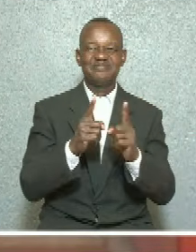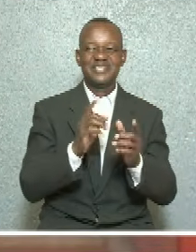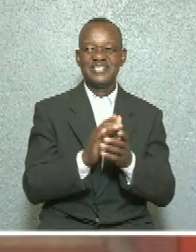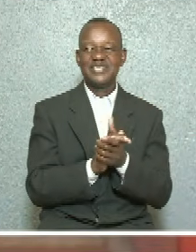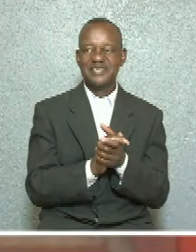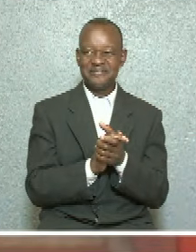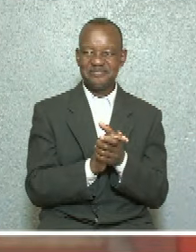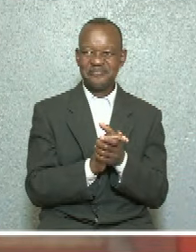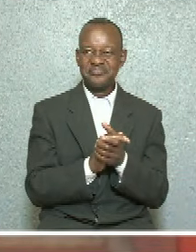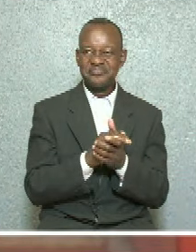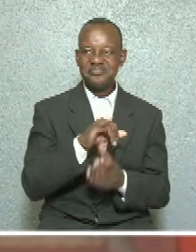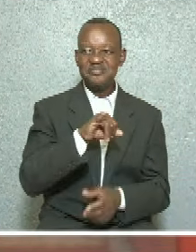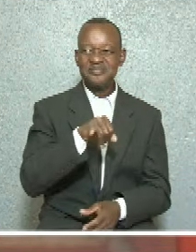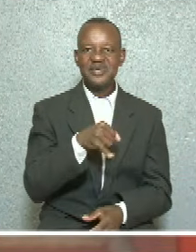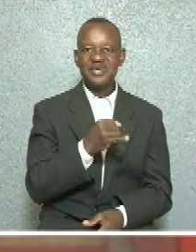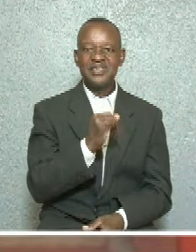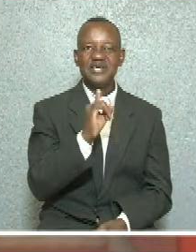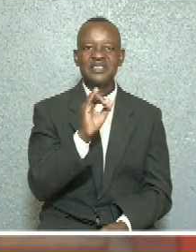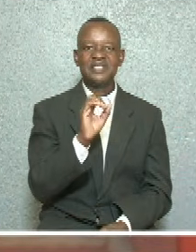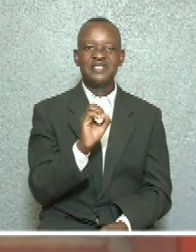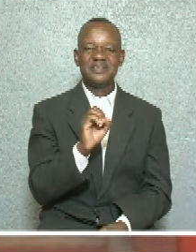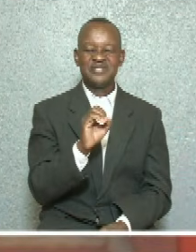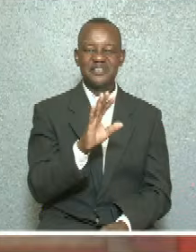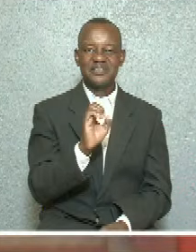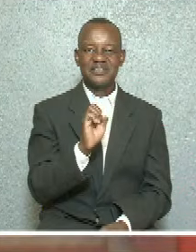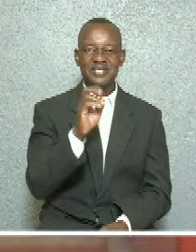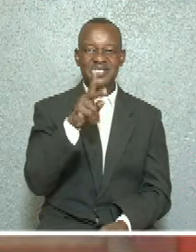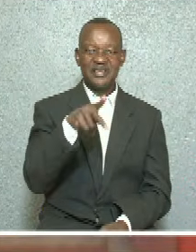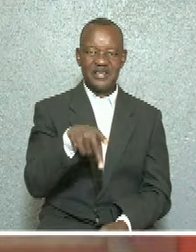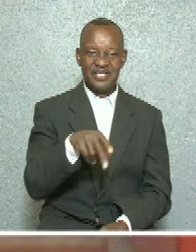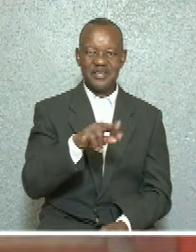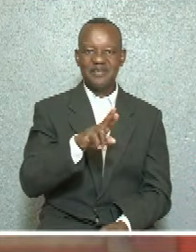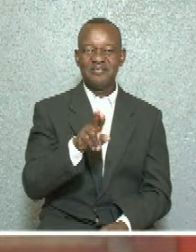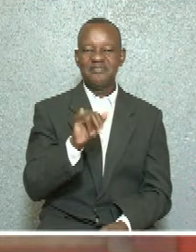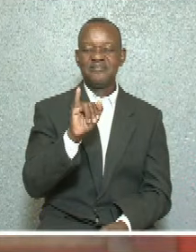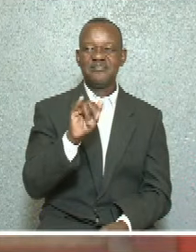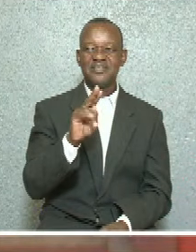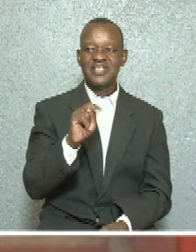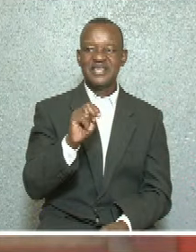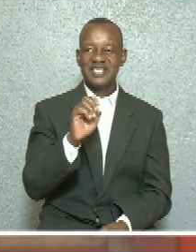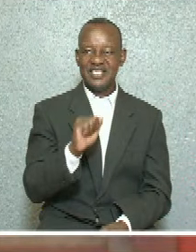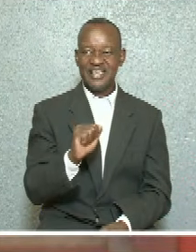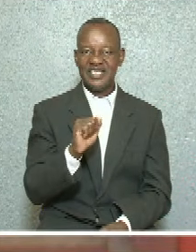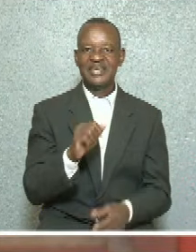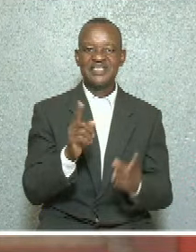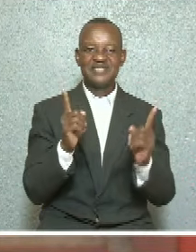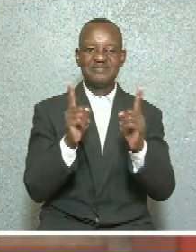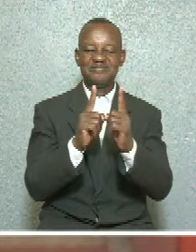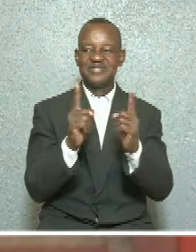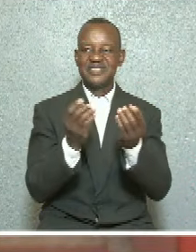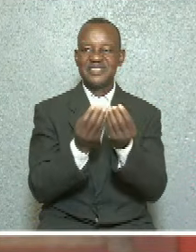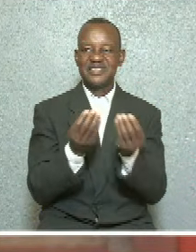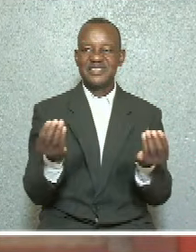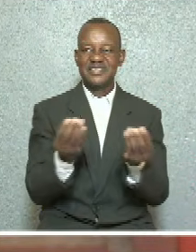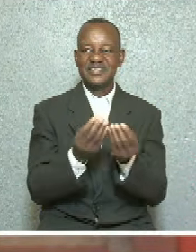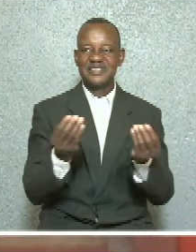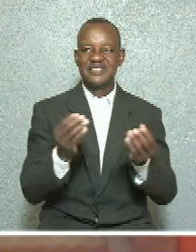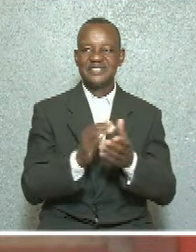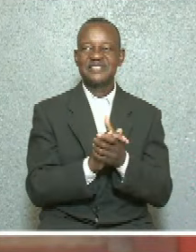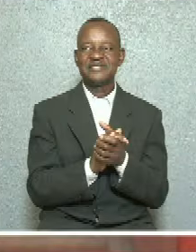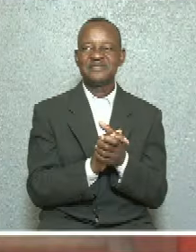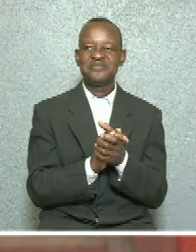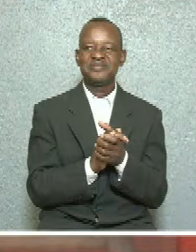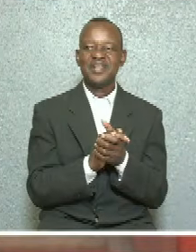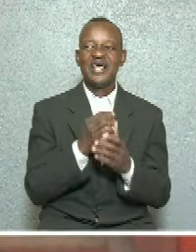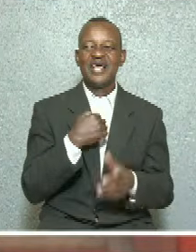and the team at PAY. I must indicate that I was telling Dr. MJ now that I do not remember the